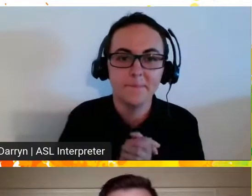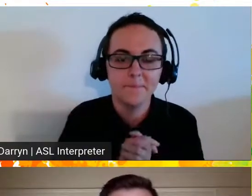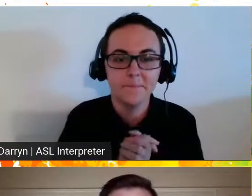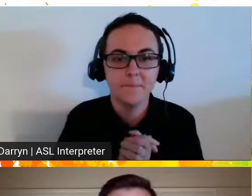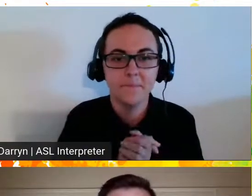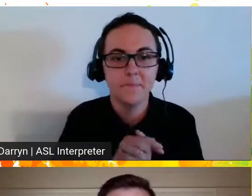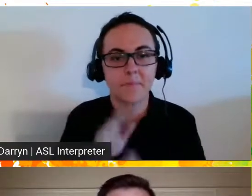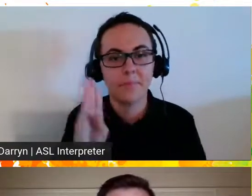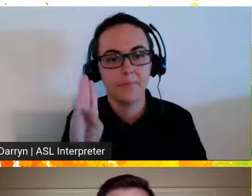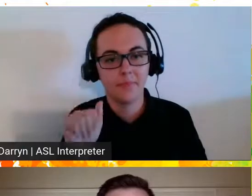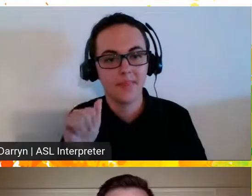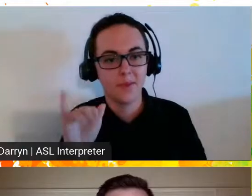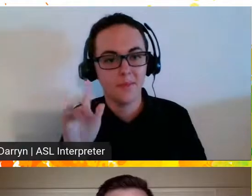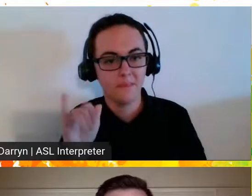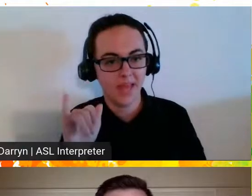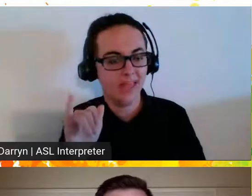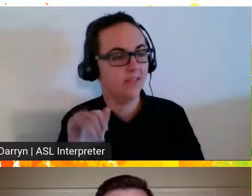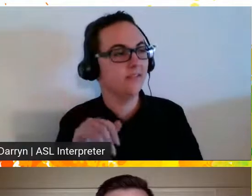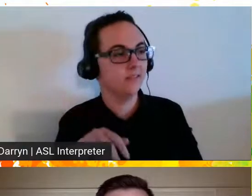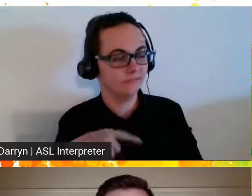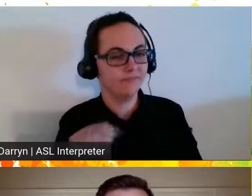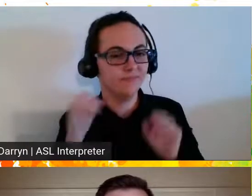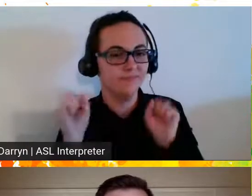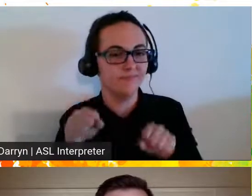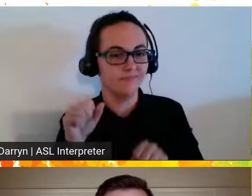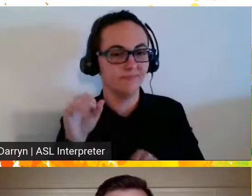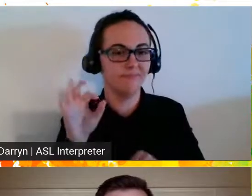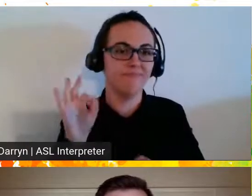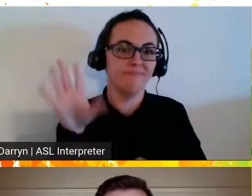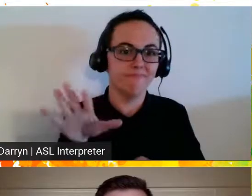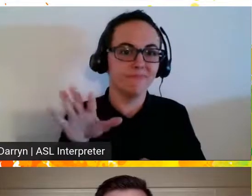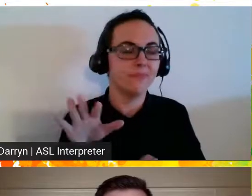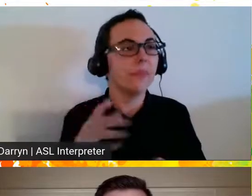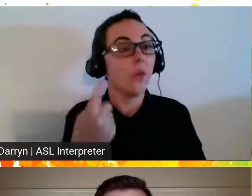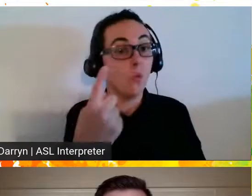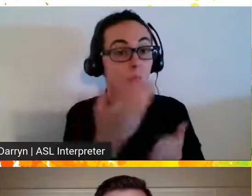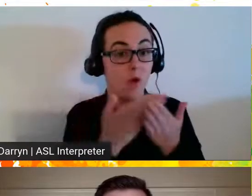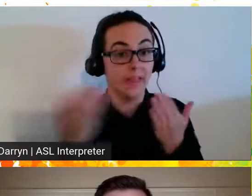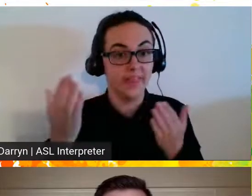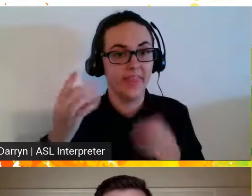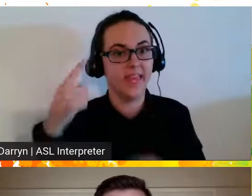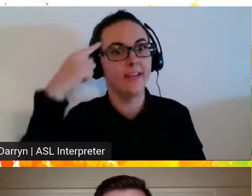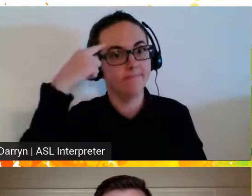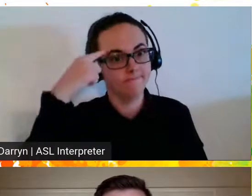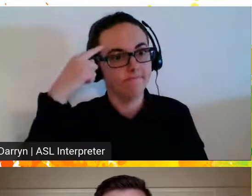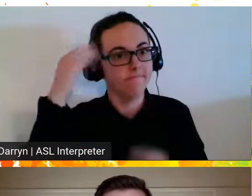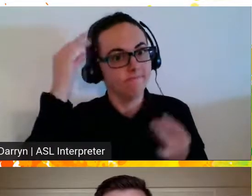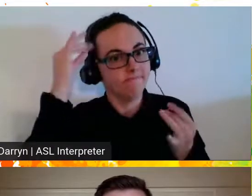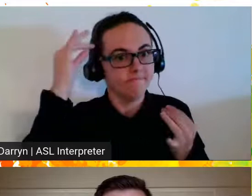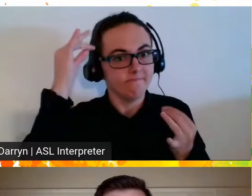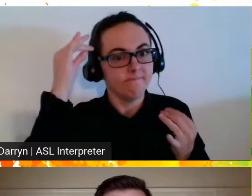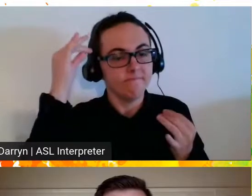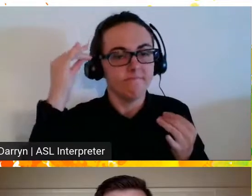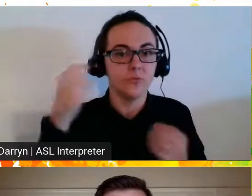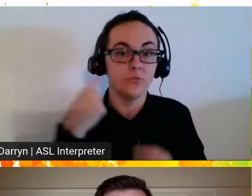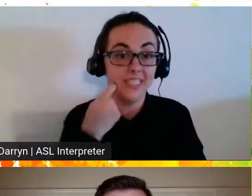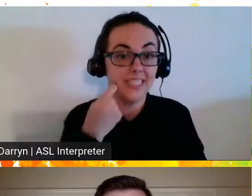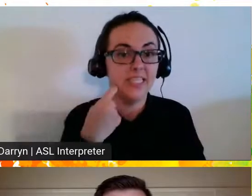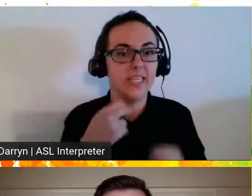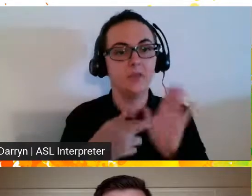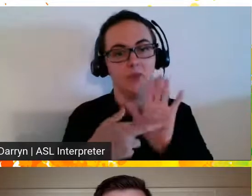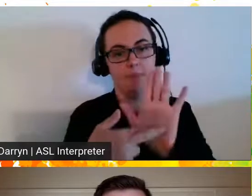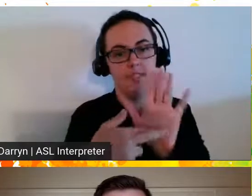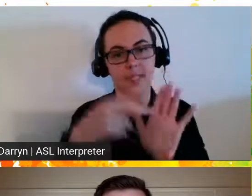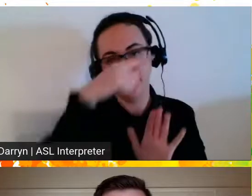Well, I can jump in. I mean, one thing that obviously has been on our mind in recent days is the representation of Black